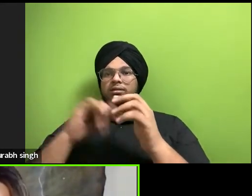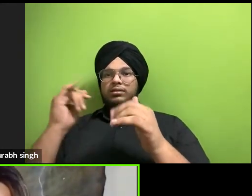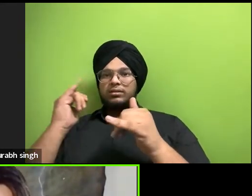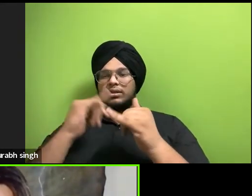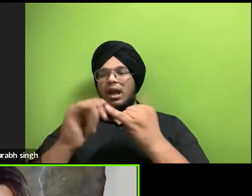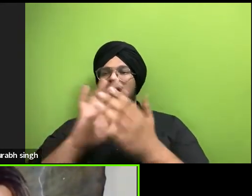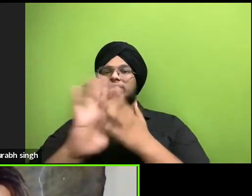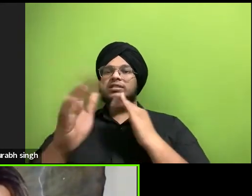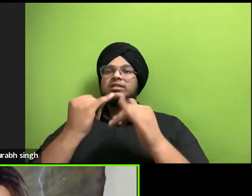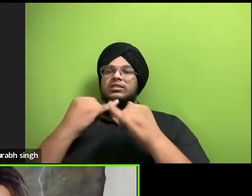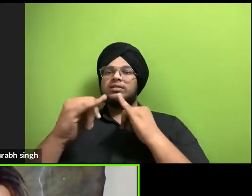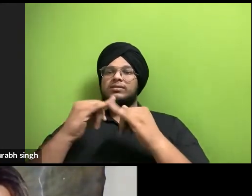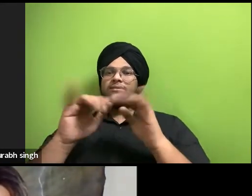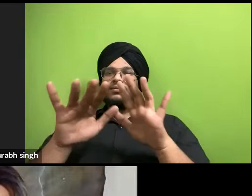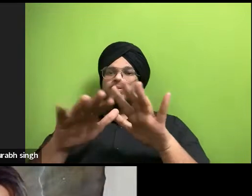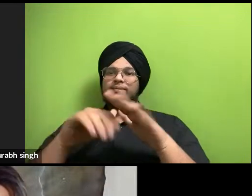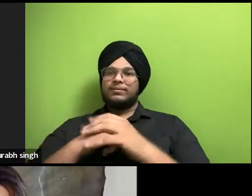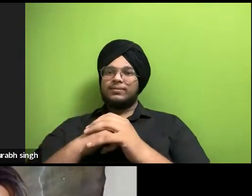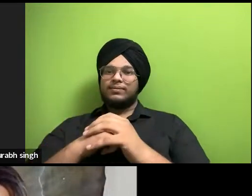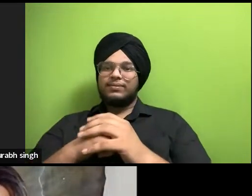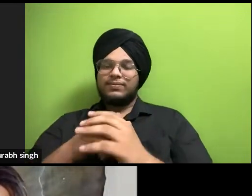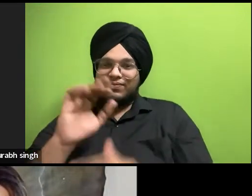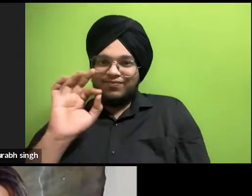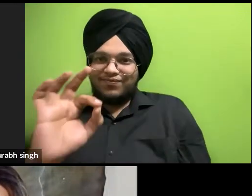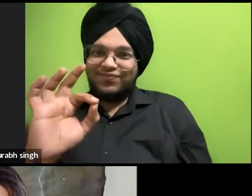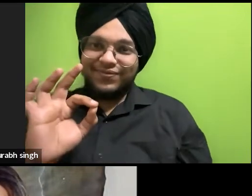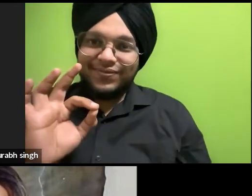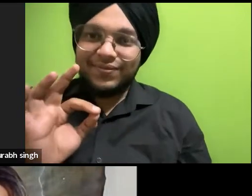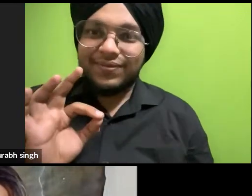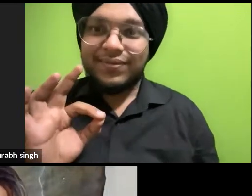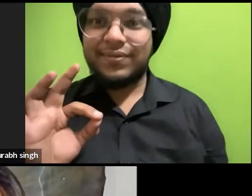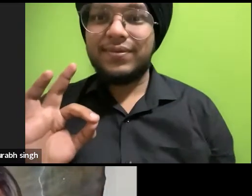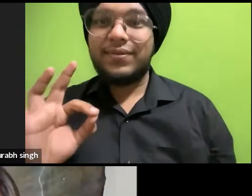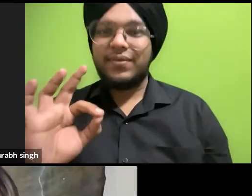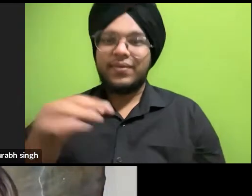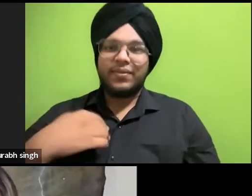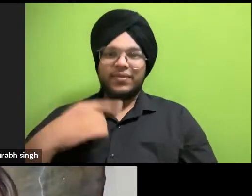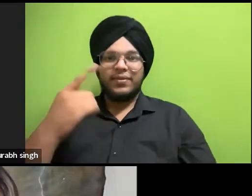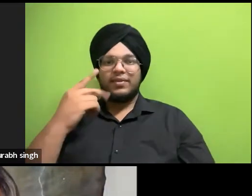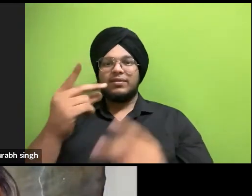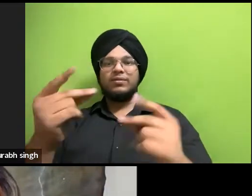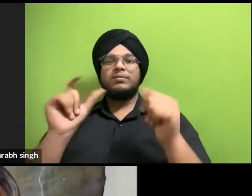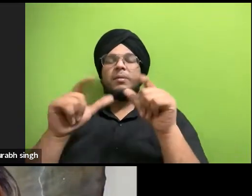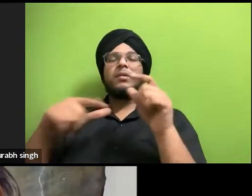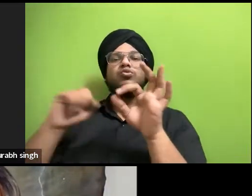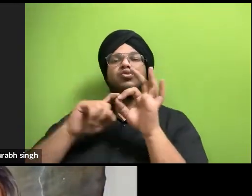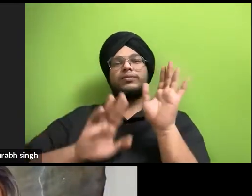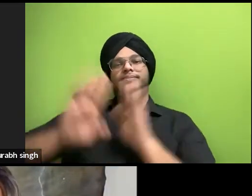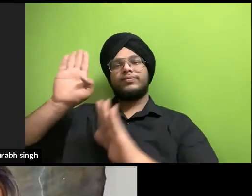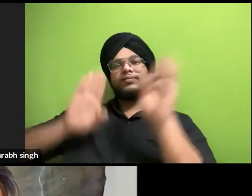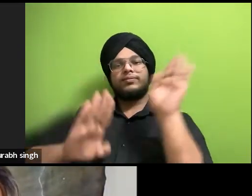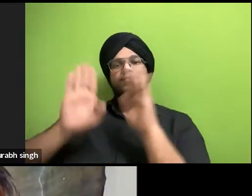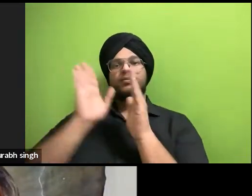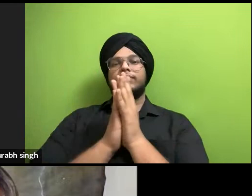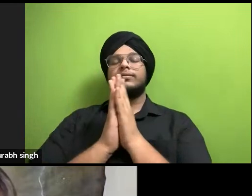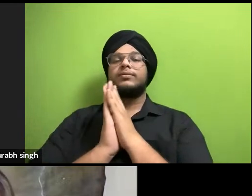history. So I think we have time for one or two quick audience questions.